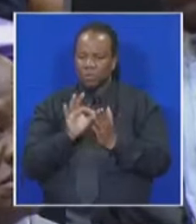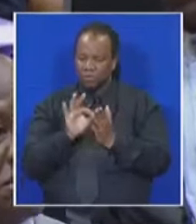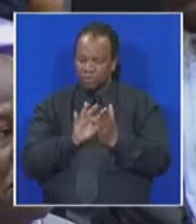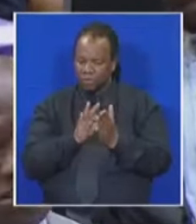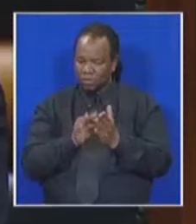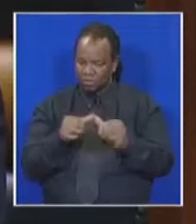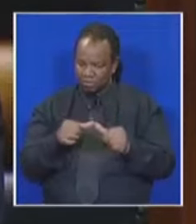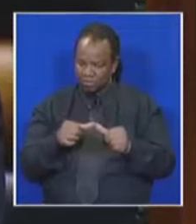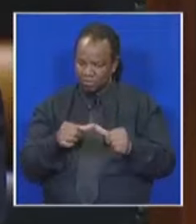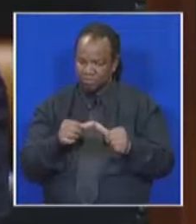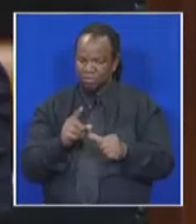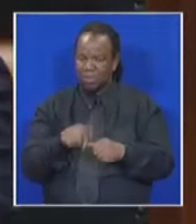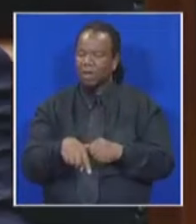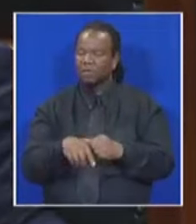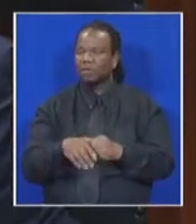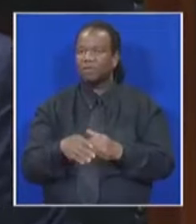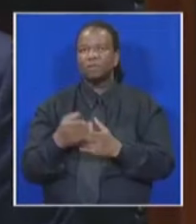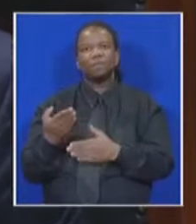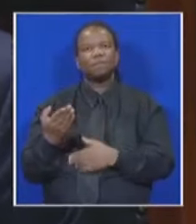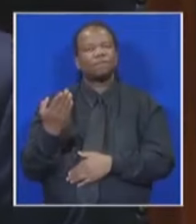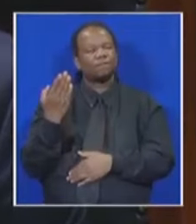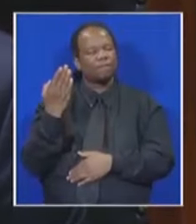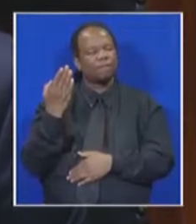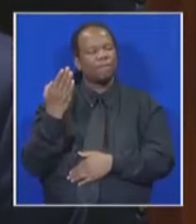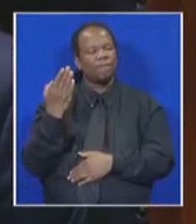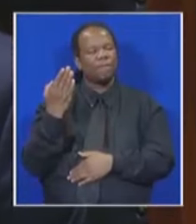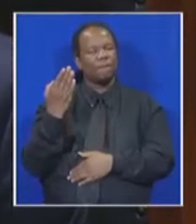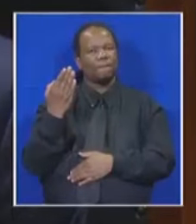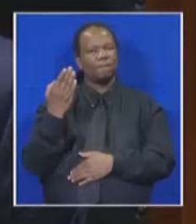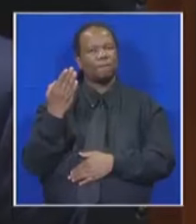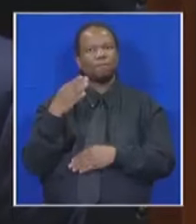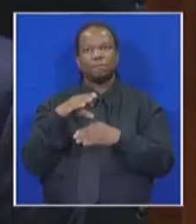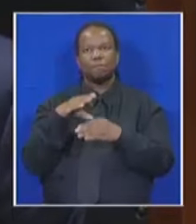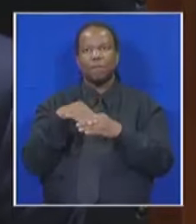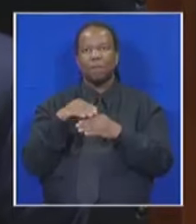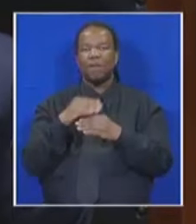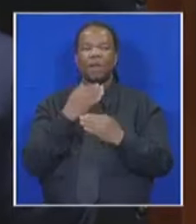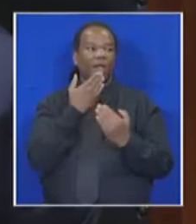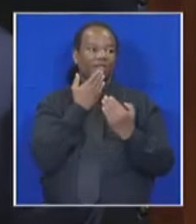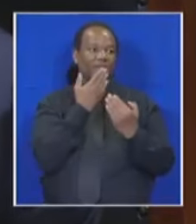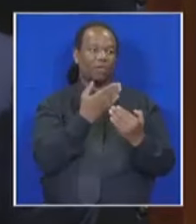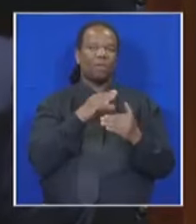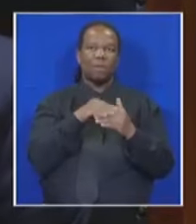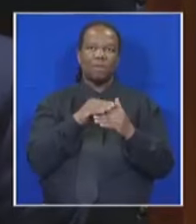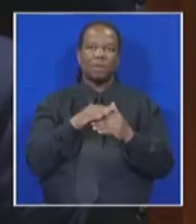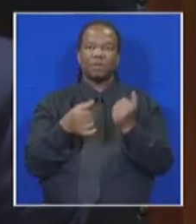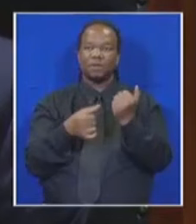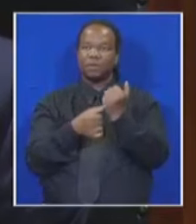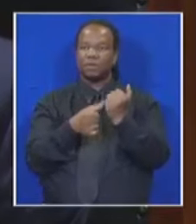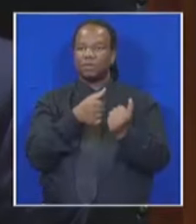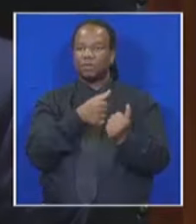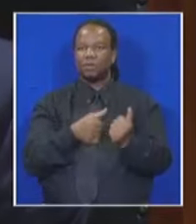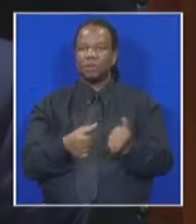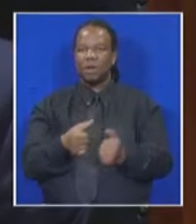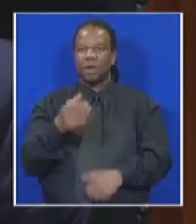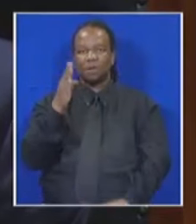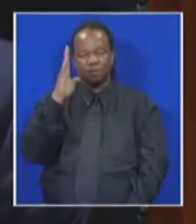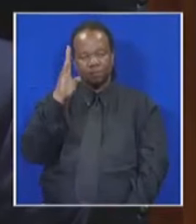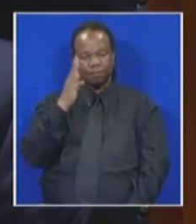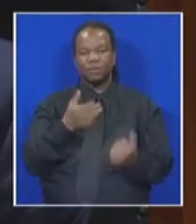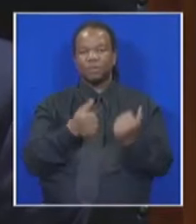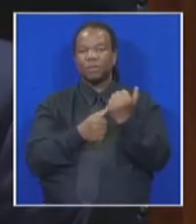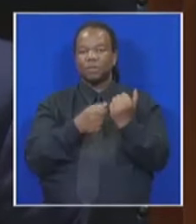Yes. Honorable Deputy Speaker. Honorable member. Honorable Deputy Thank you Speaker. very much. Yes. Honorable Deputy Speaker. Why are you May I have writing? your